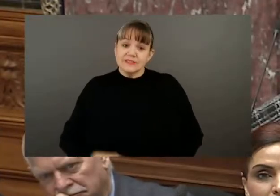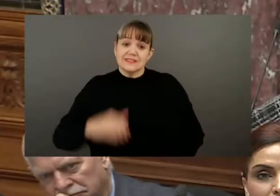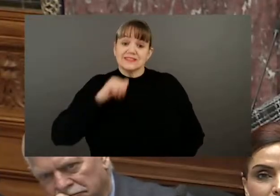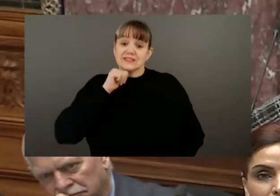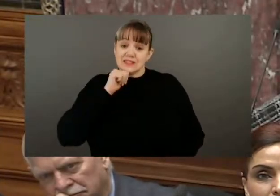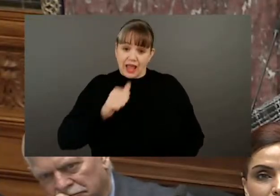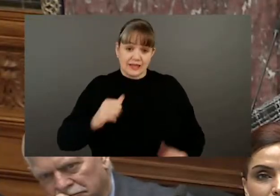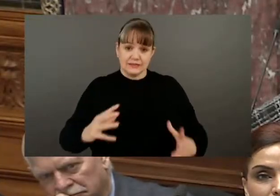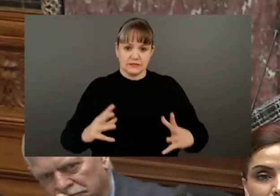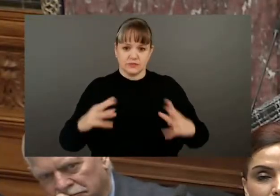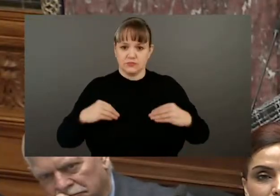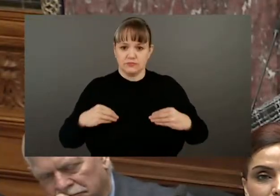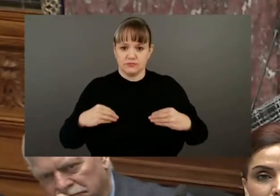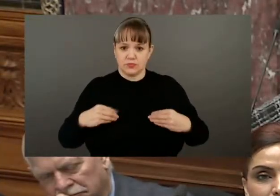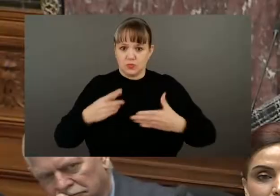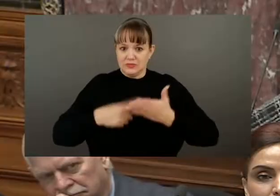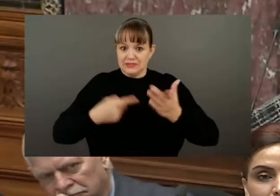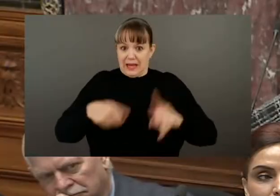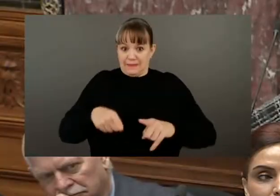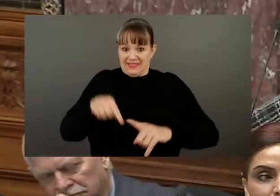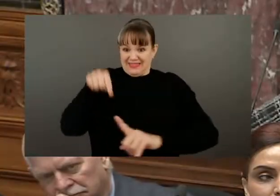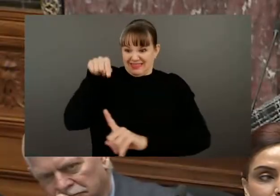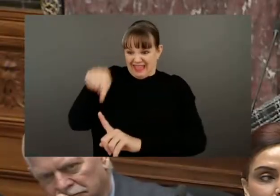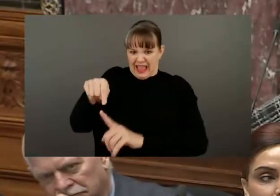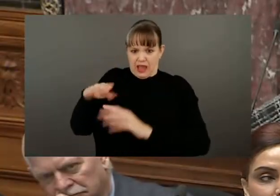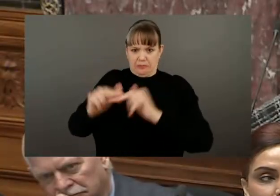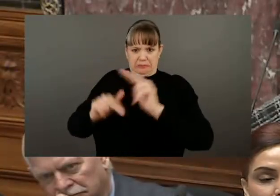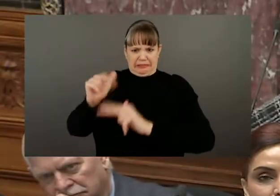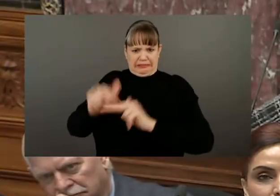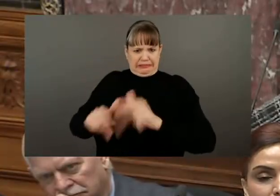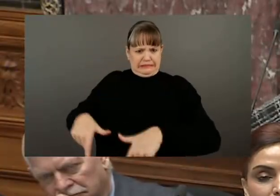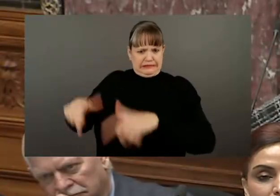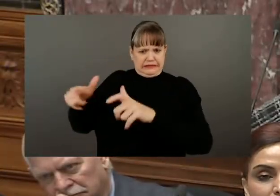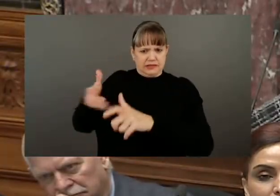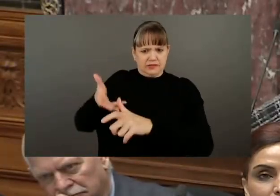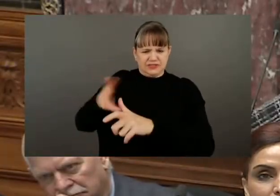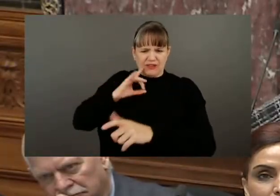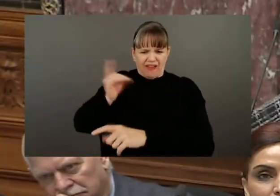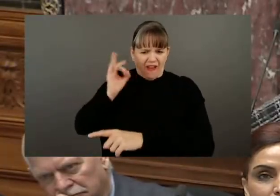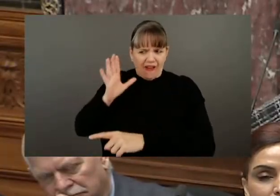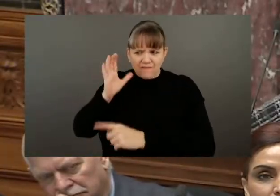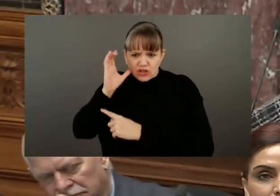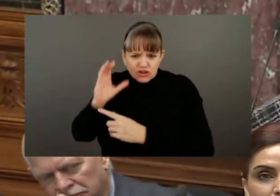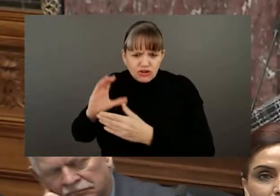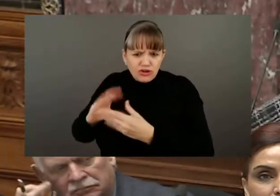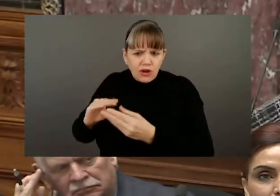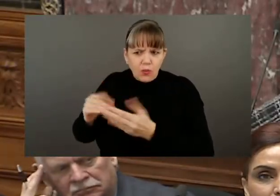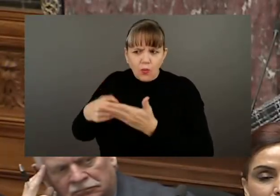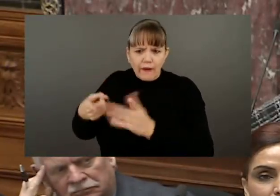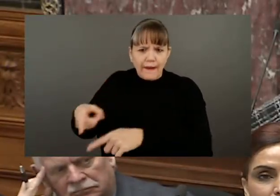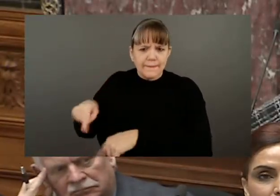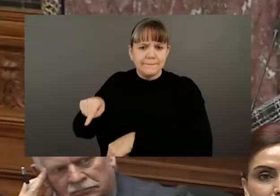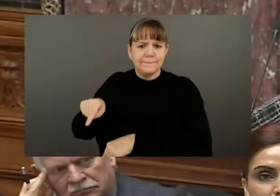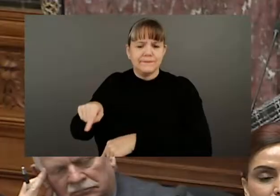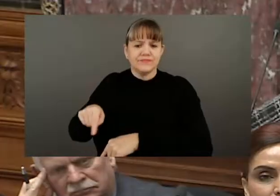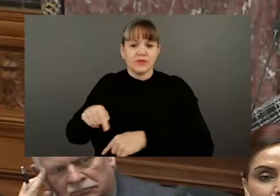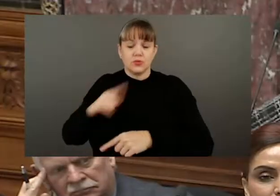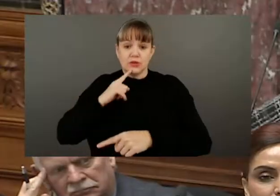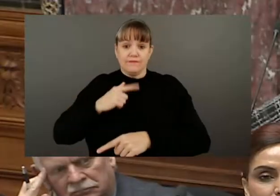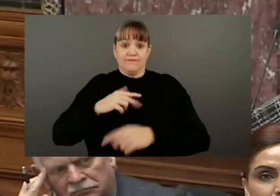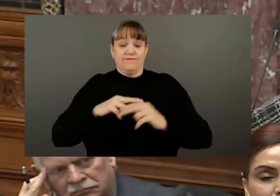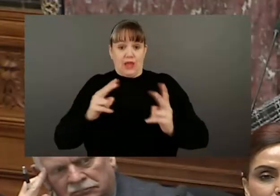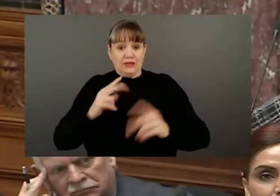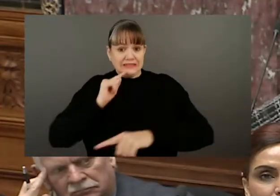and troubling to hear about any issues like this. We take tenant concerns like this one seriously and are committed